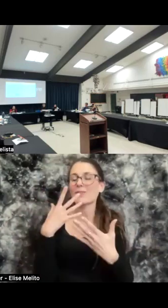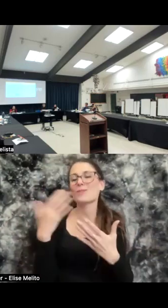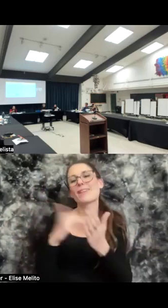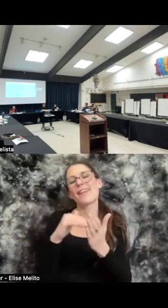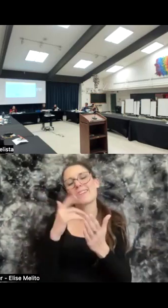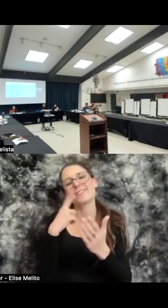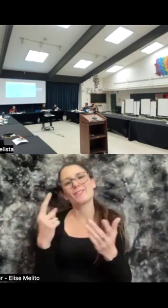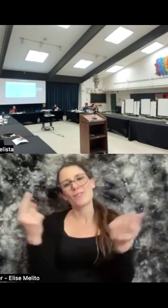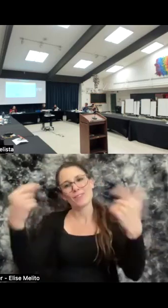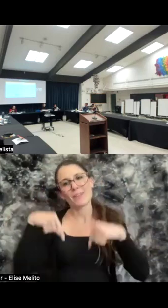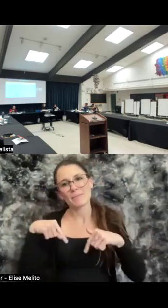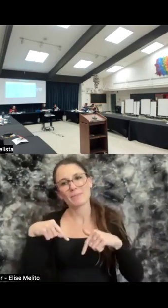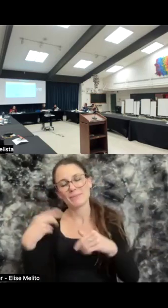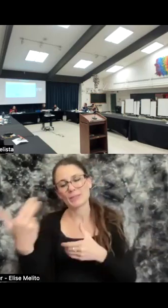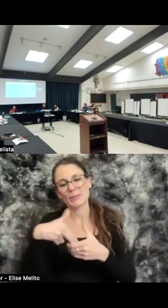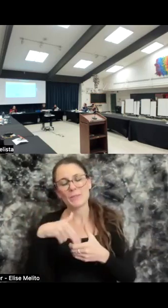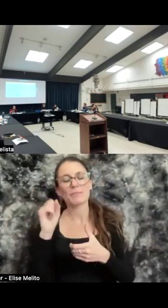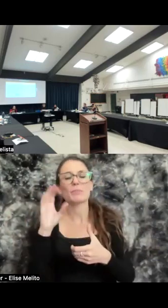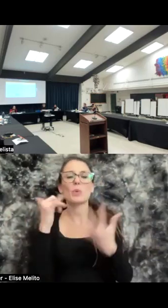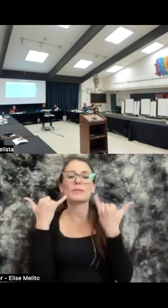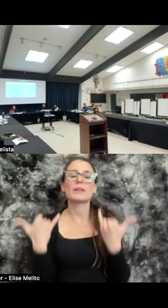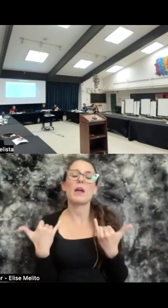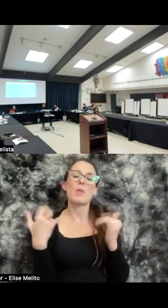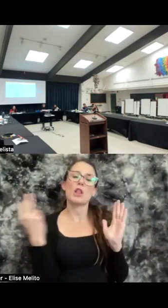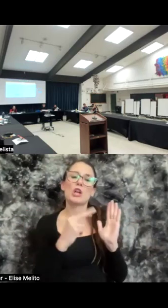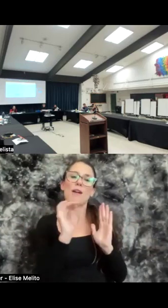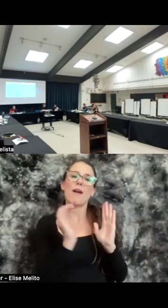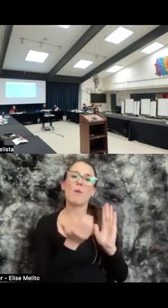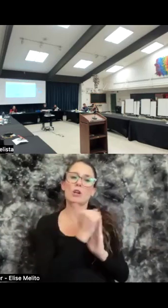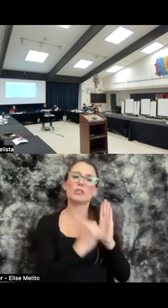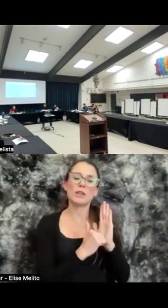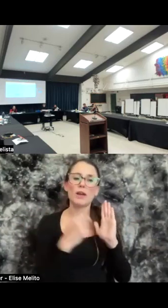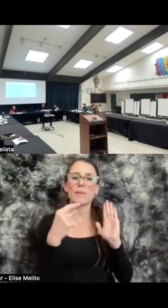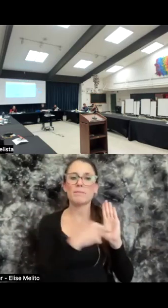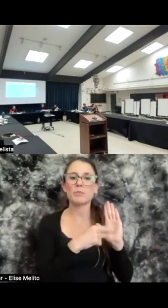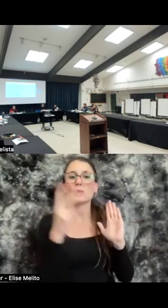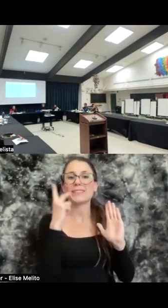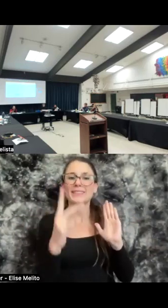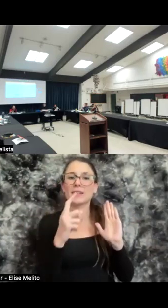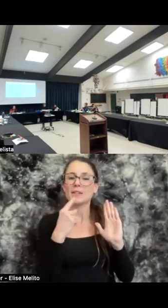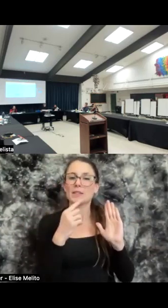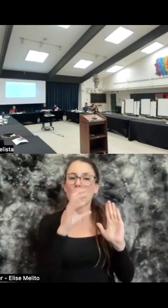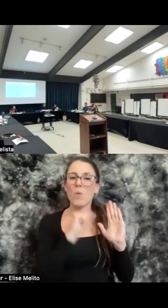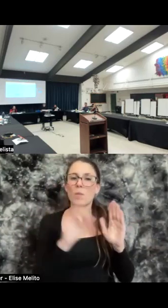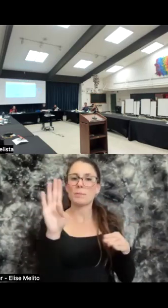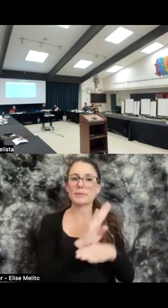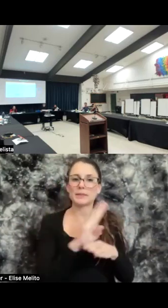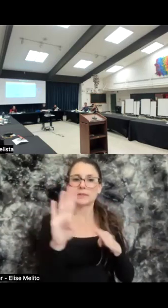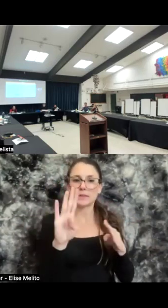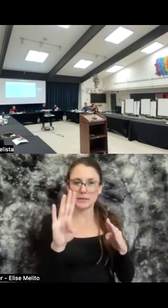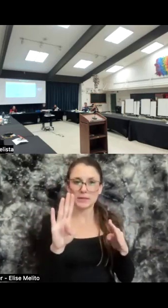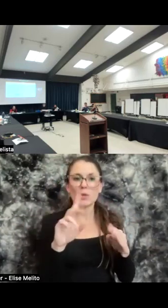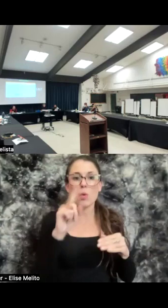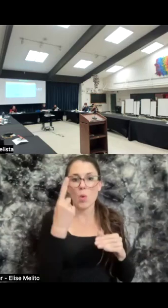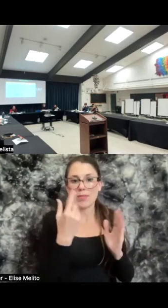being here. We are going to look to our agenda, and under old business, and it's the only item under this,